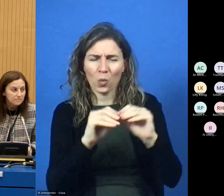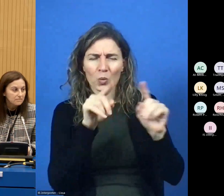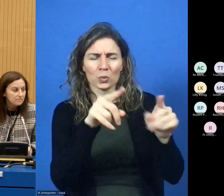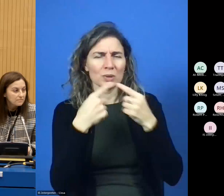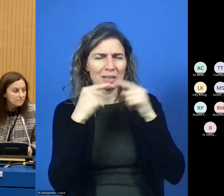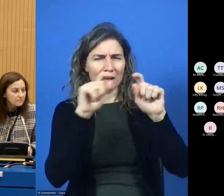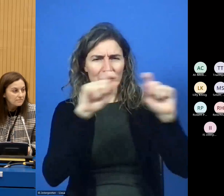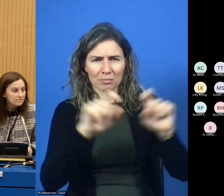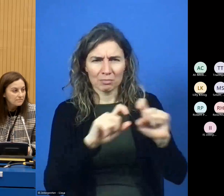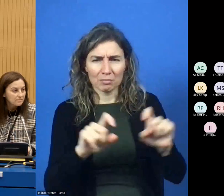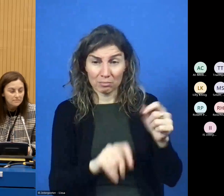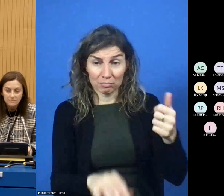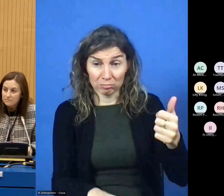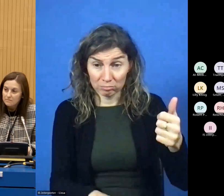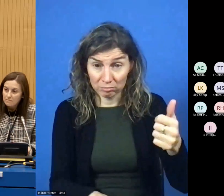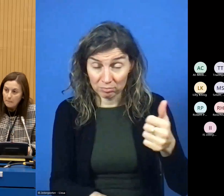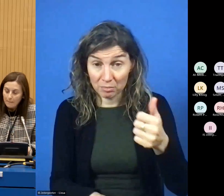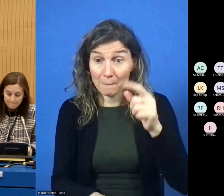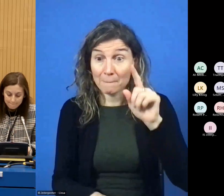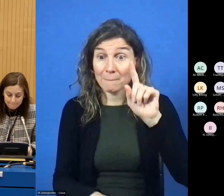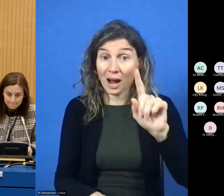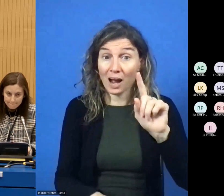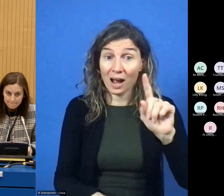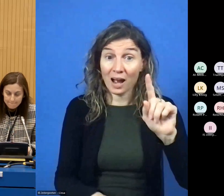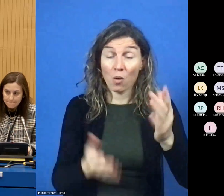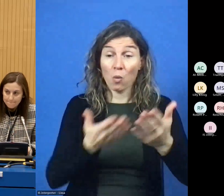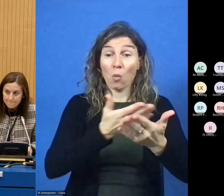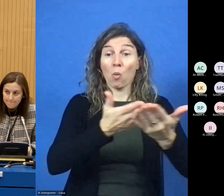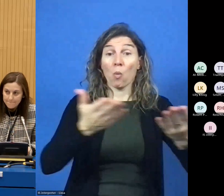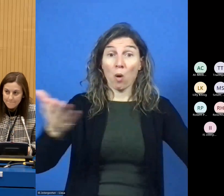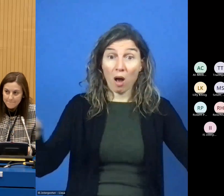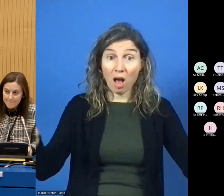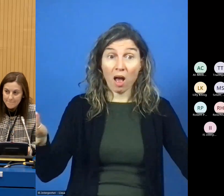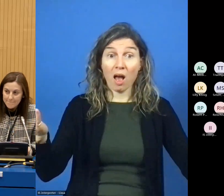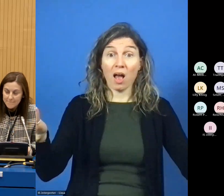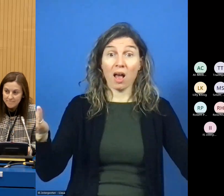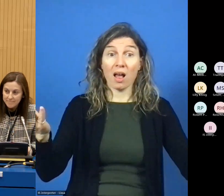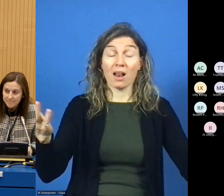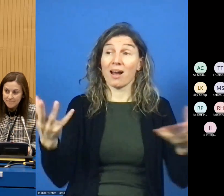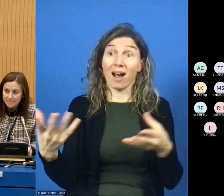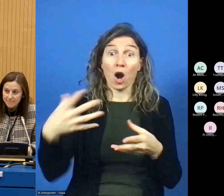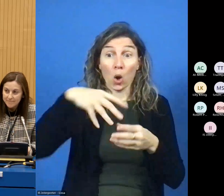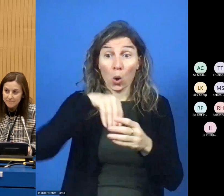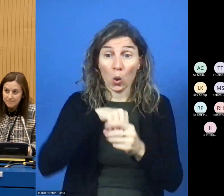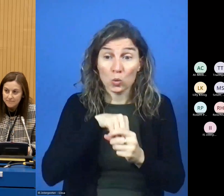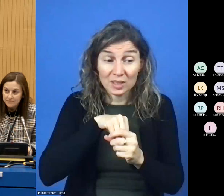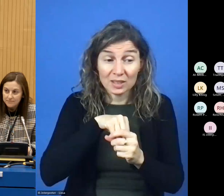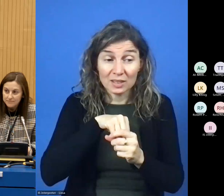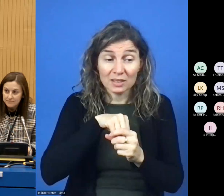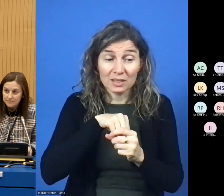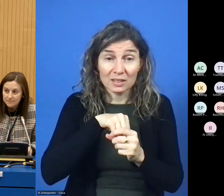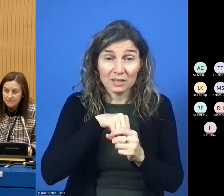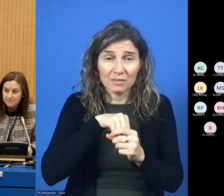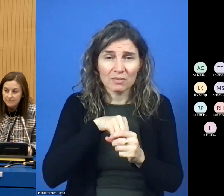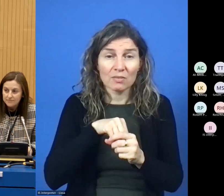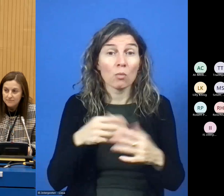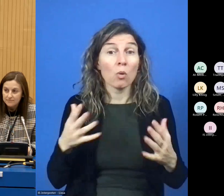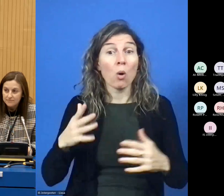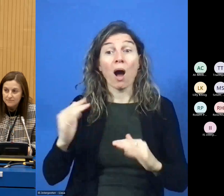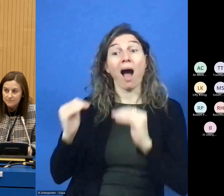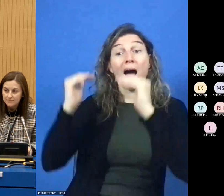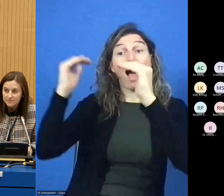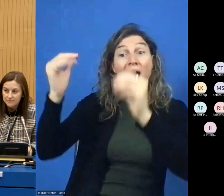are, all of you, talking about inclusive, I want to ask if you are meaning the high function only